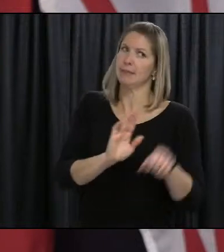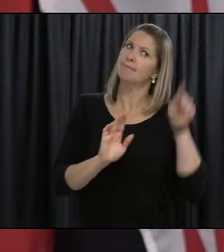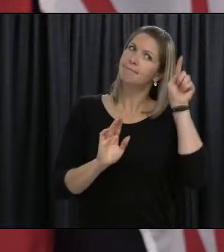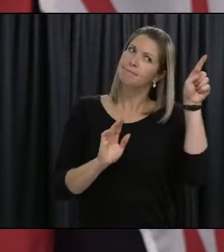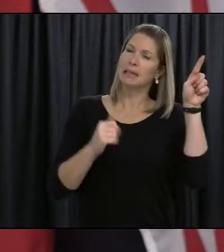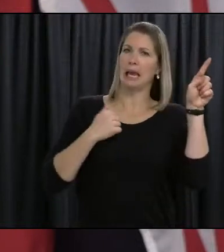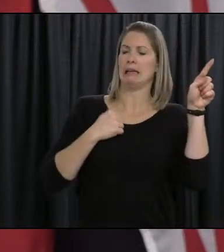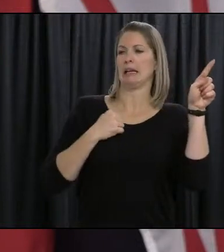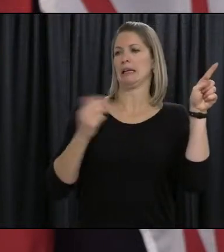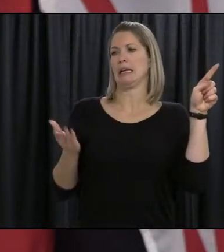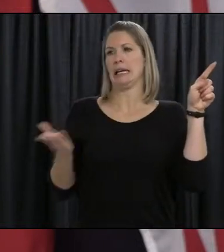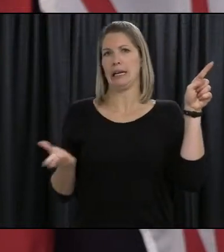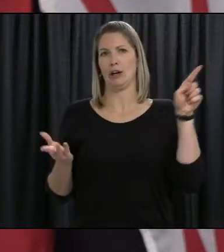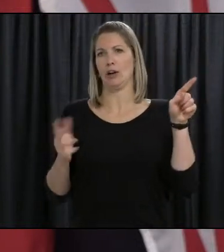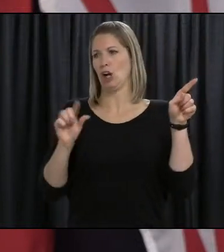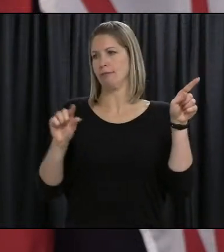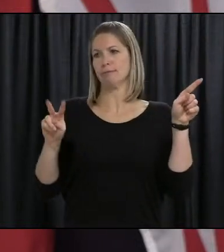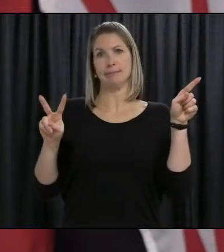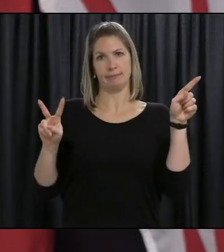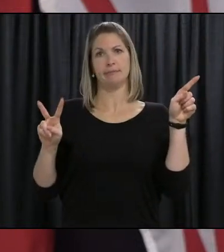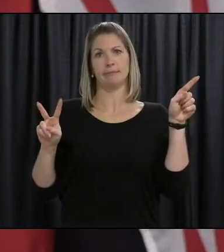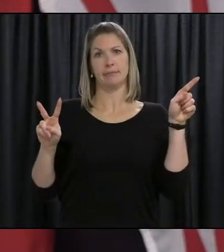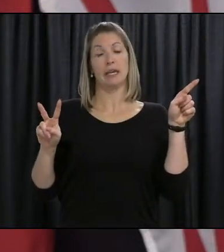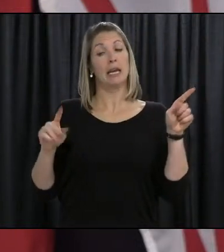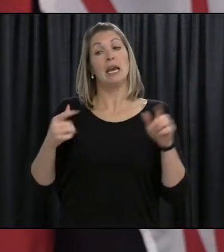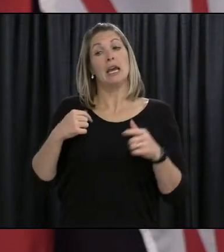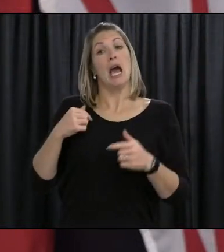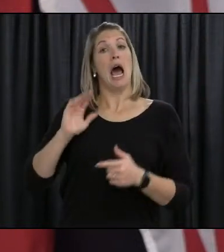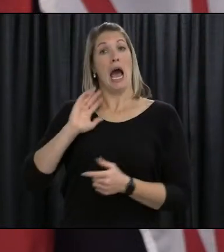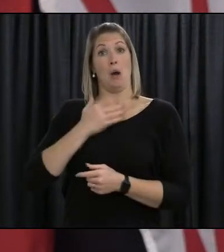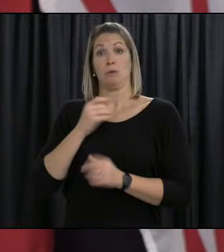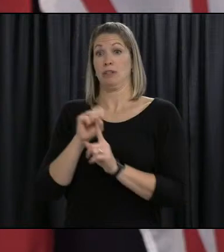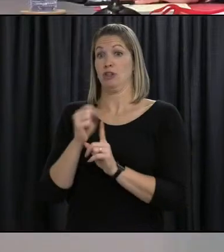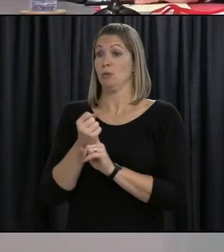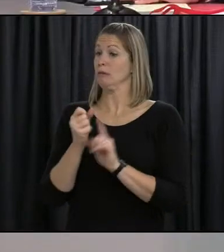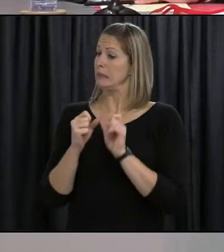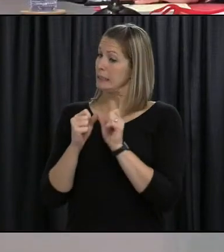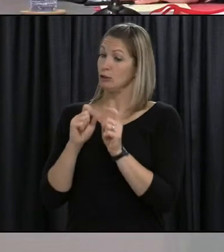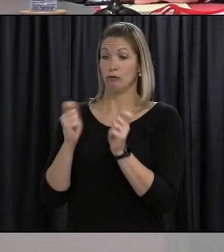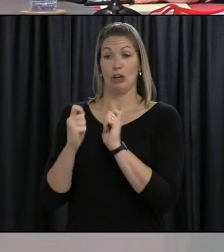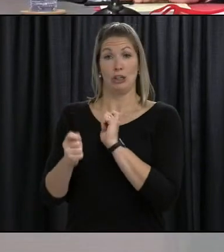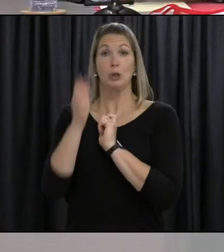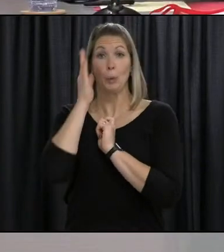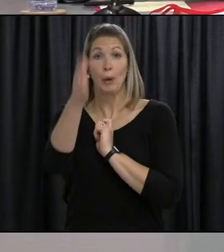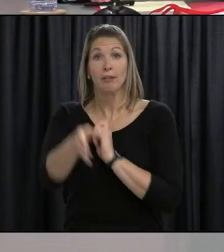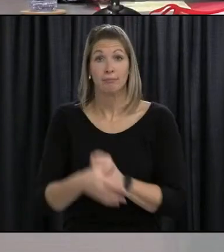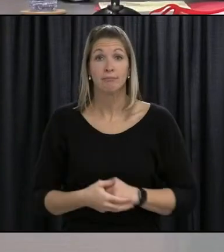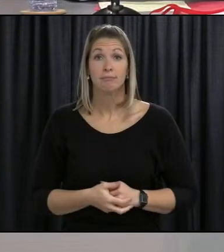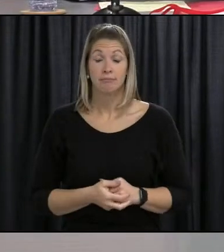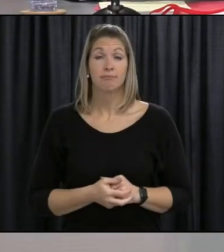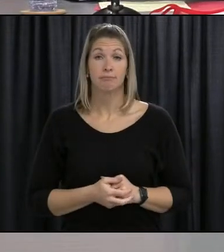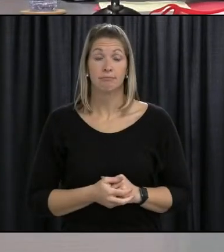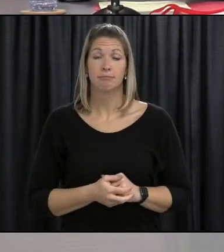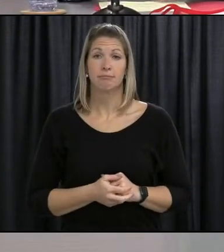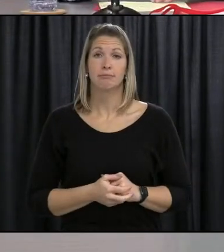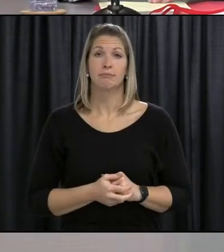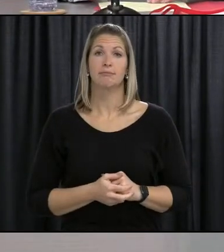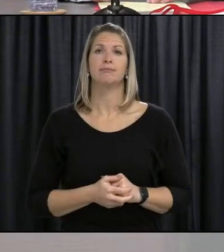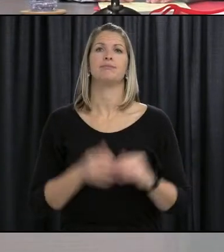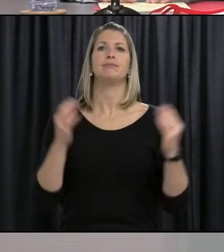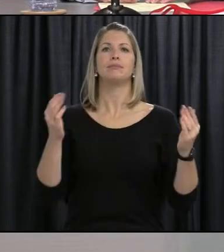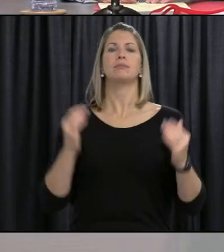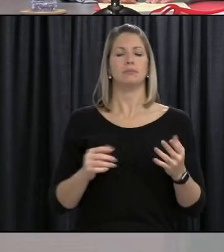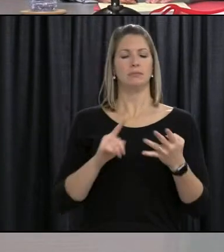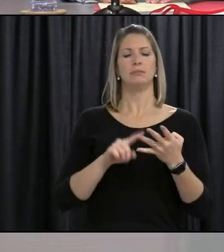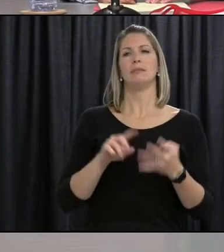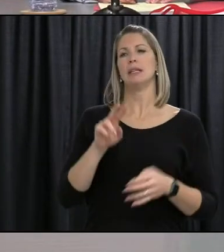uncertain situation, and will be until it's over. Thank you. Our next questions are from Kellyanne Roberts of